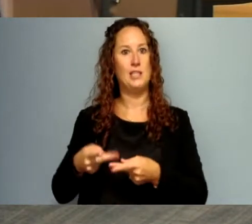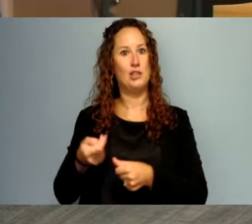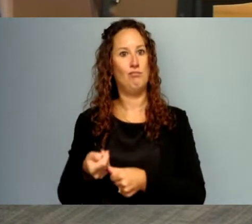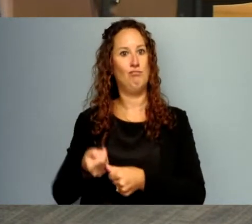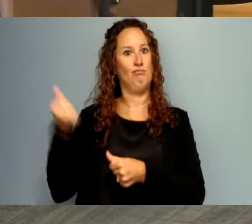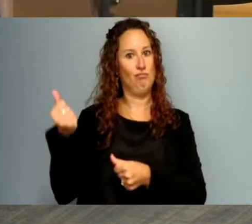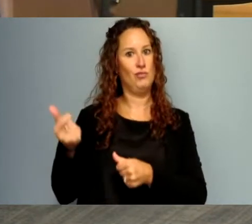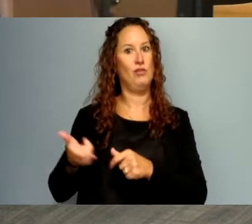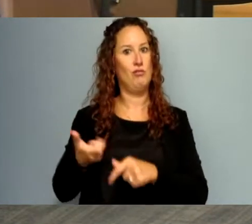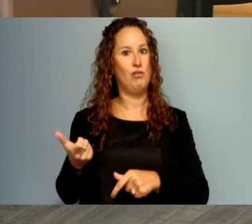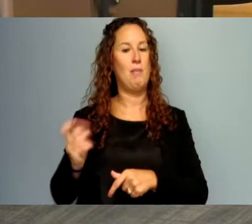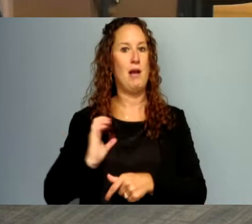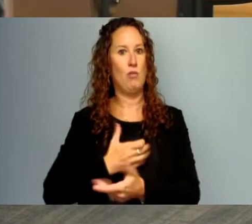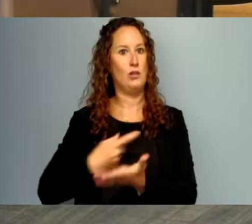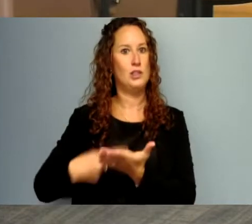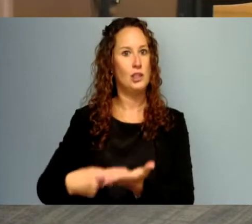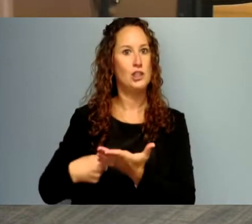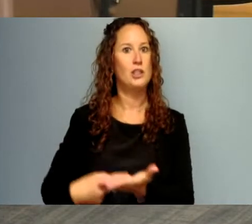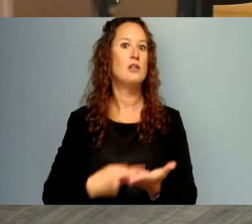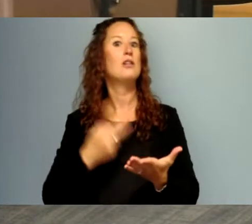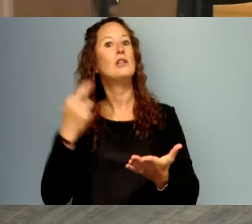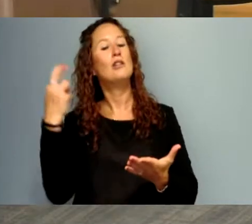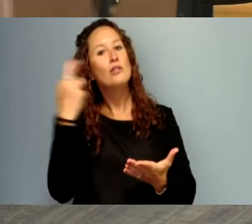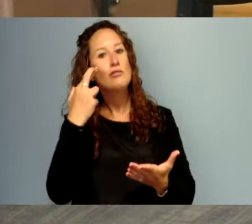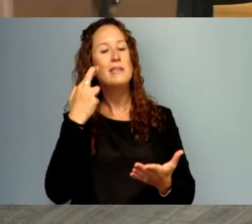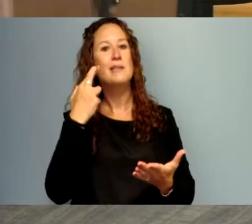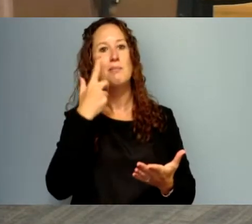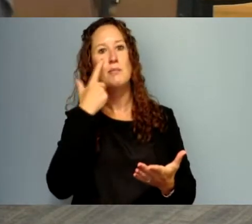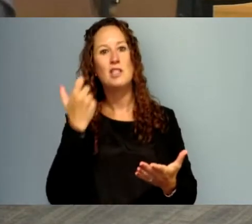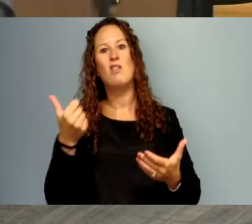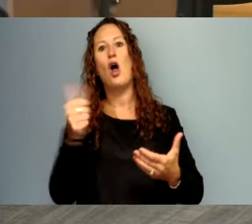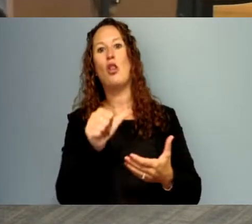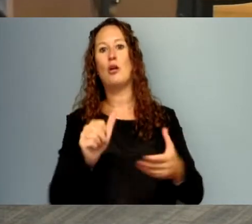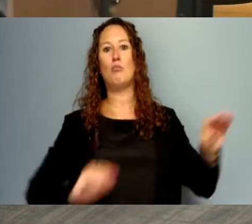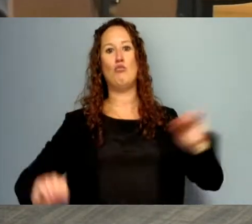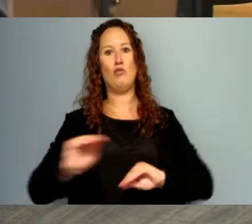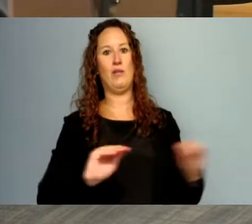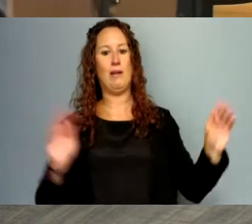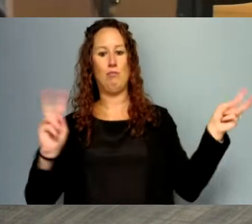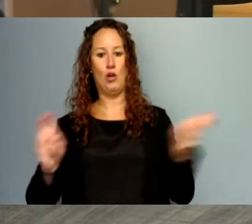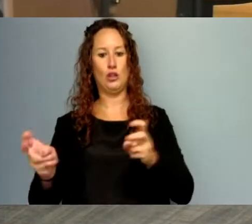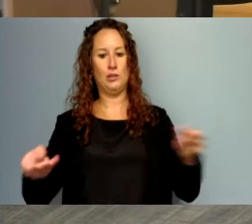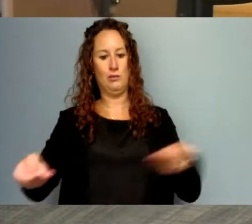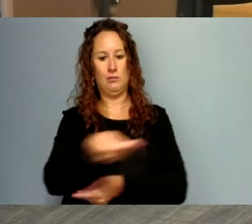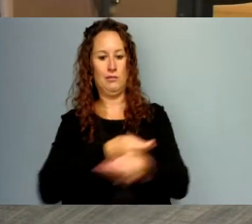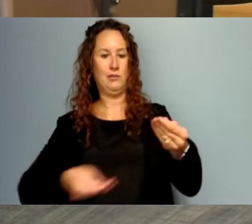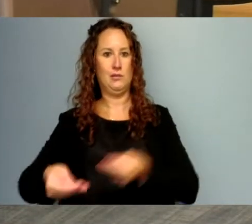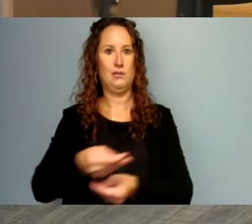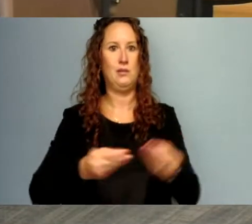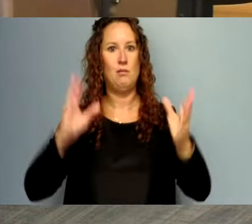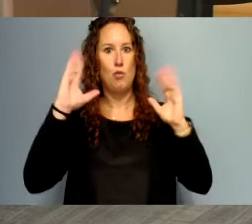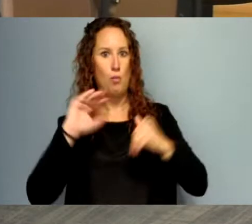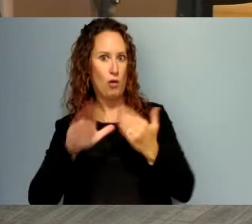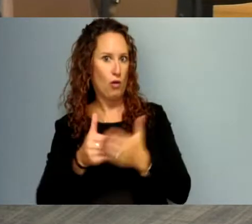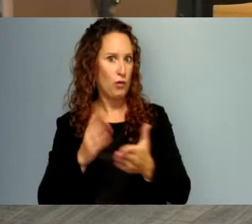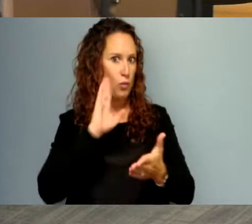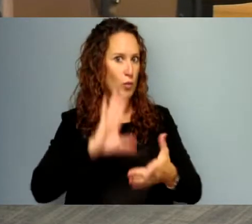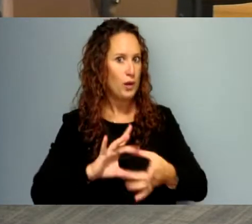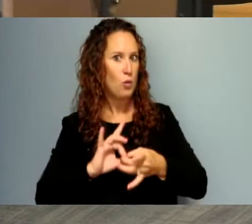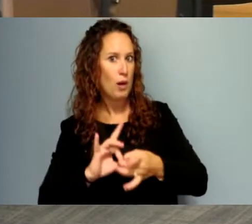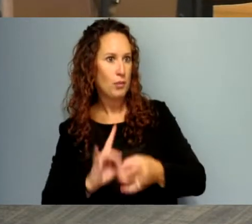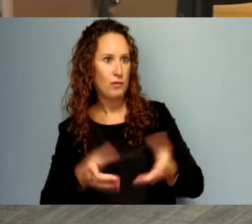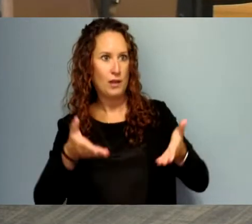table. And this is in conjunction with some other moving parts that you have all been cooperative in allowing me to